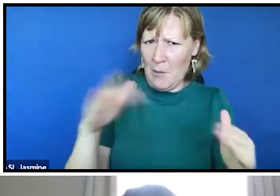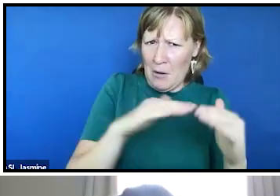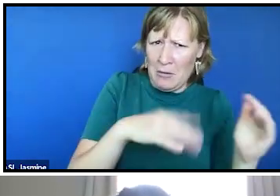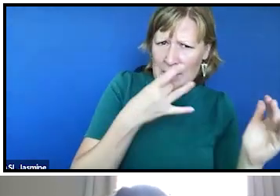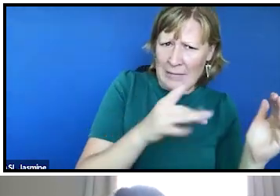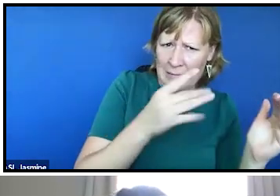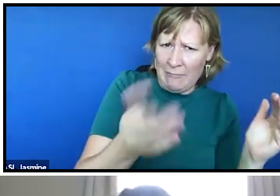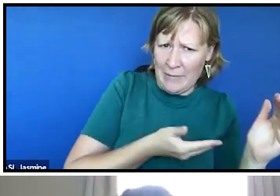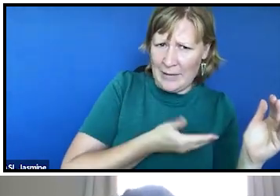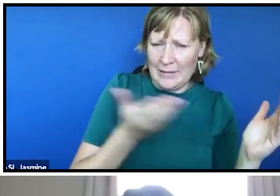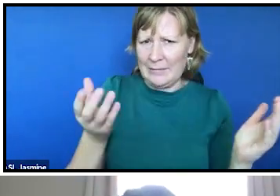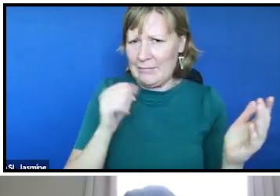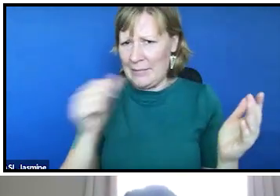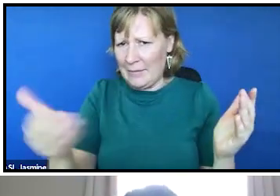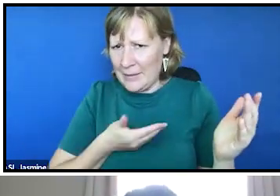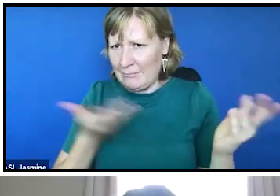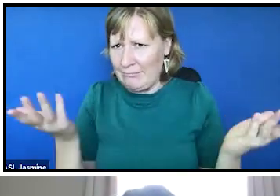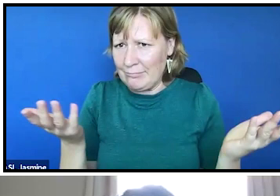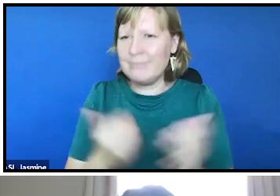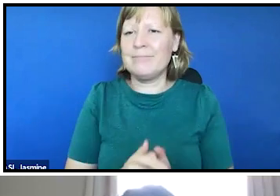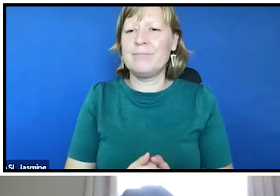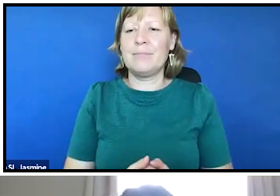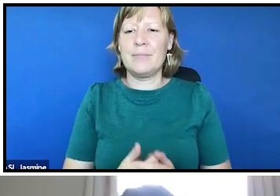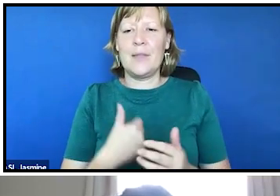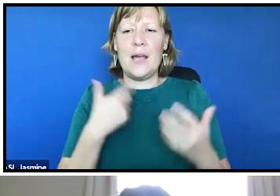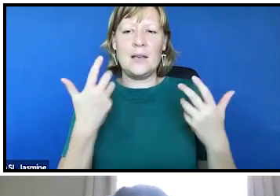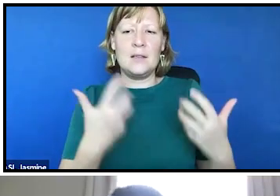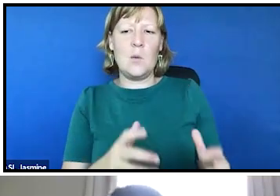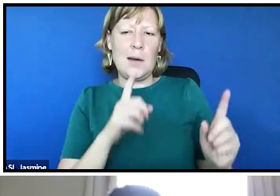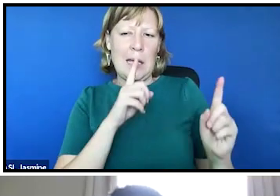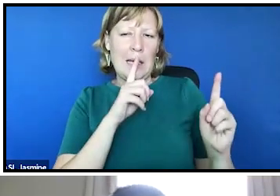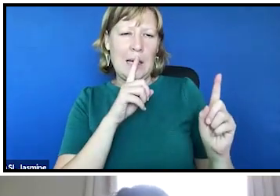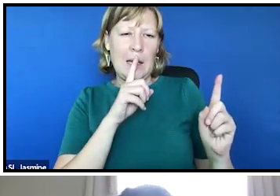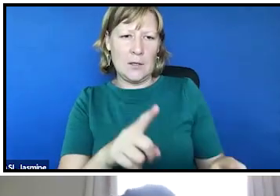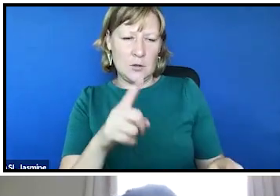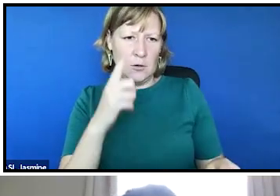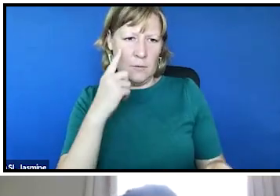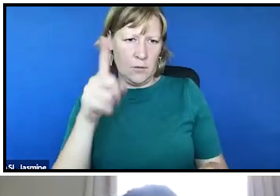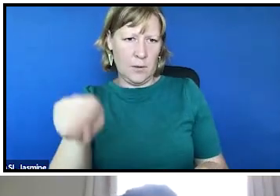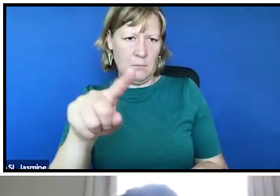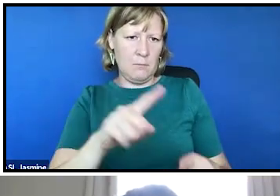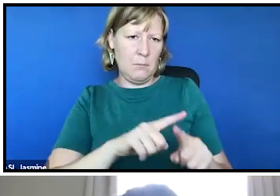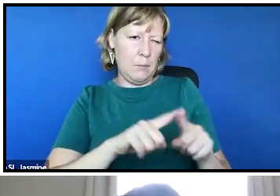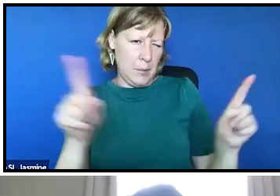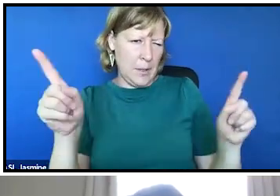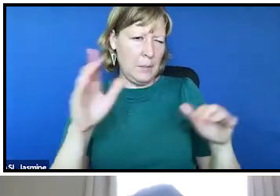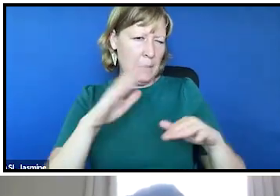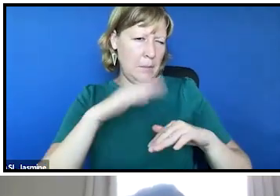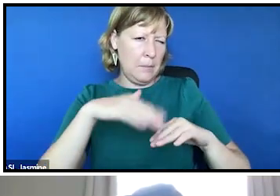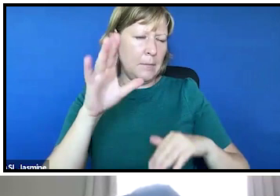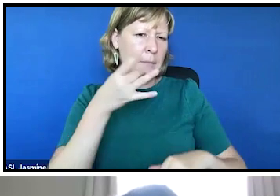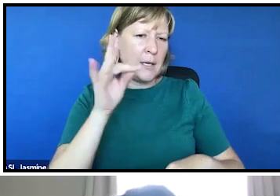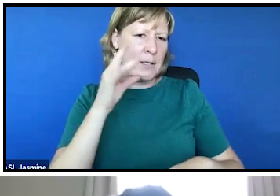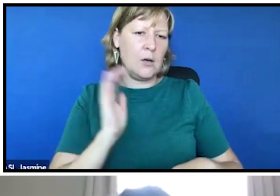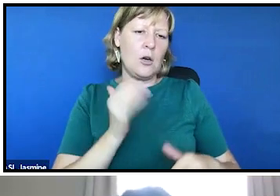Well, I don't want to answer for anybody, but I think that as long as they're 18, because like our leadership series and stuff, it's for 18 and